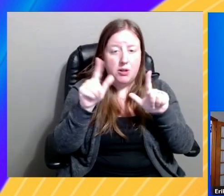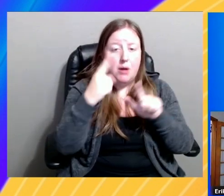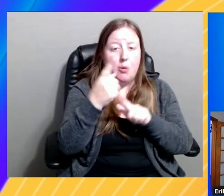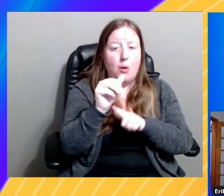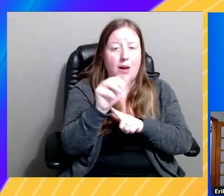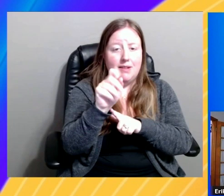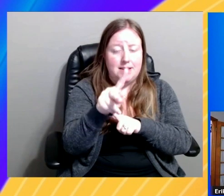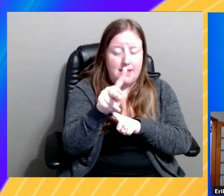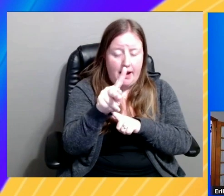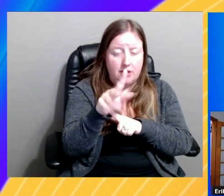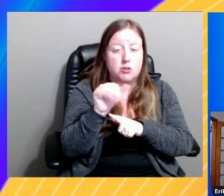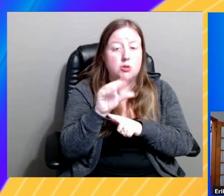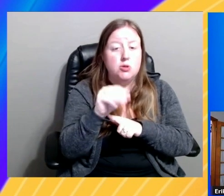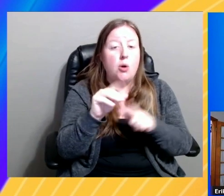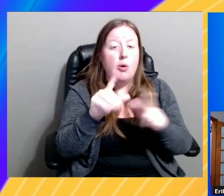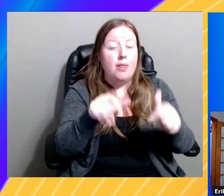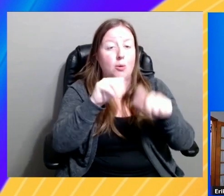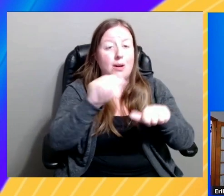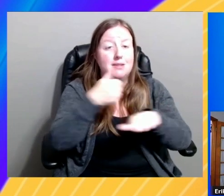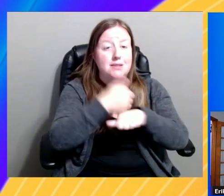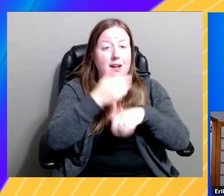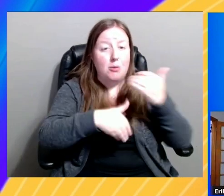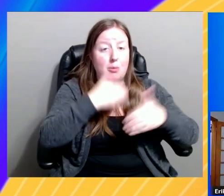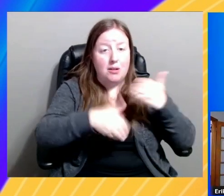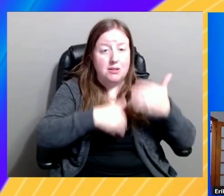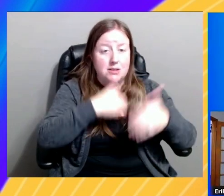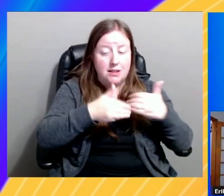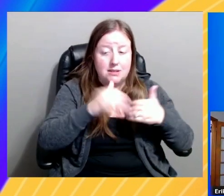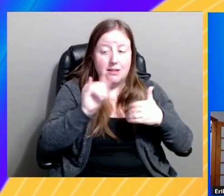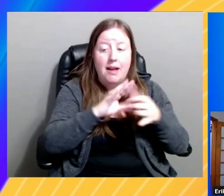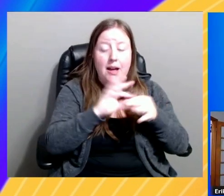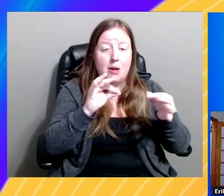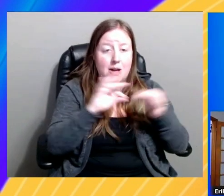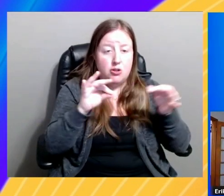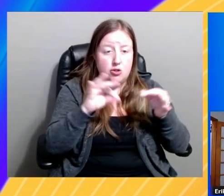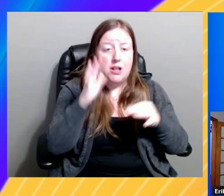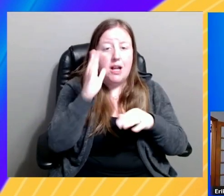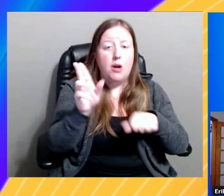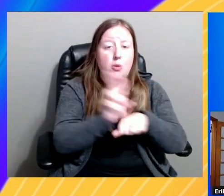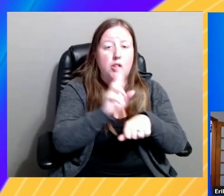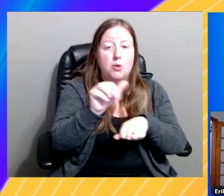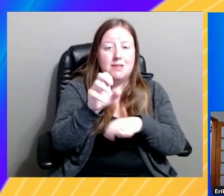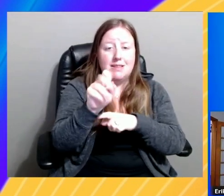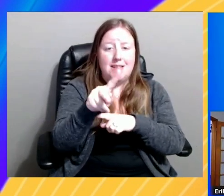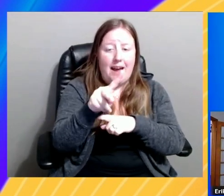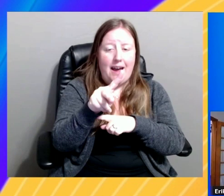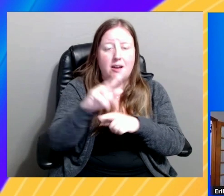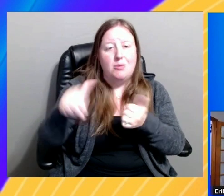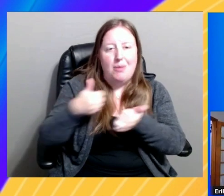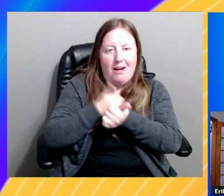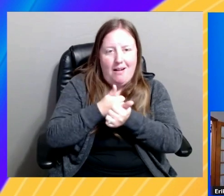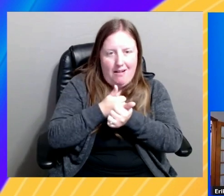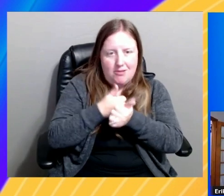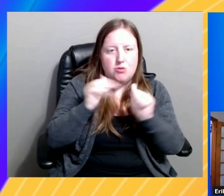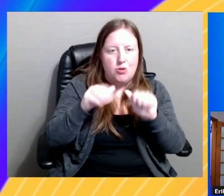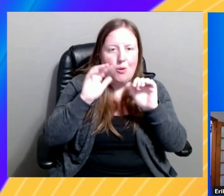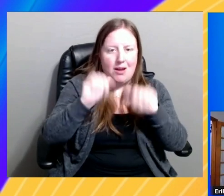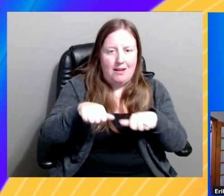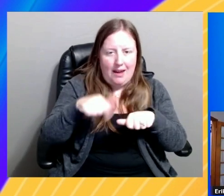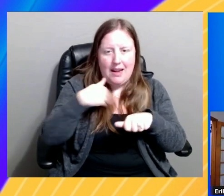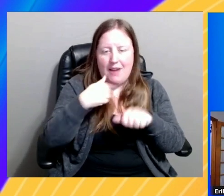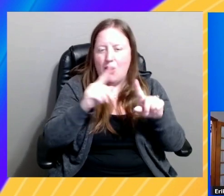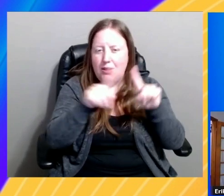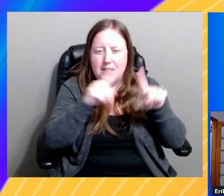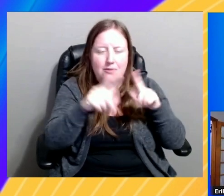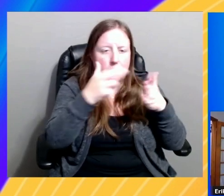the quick setup process, like I mentioned, it's going to leverage stack sets underneath the hood in order to stand up all of these different resources to put